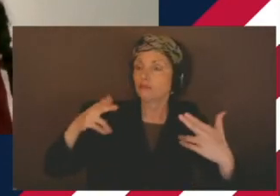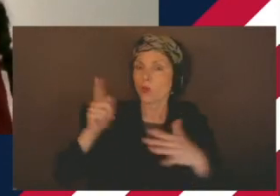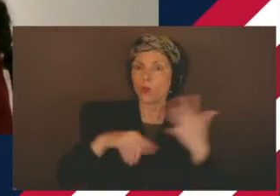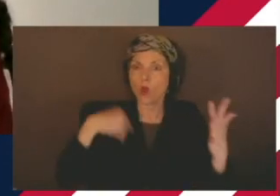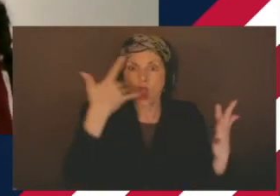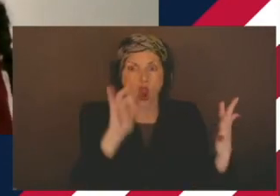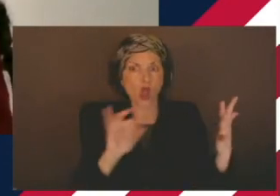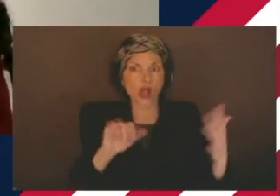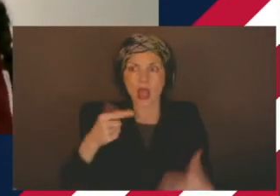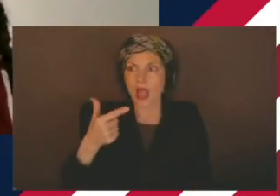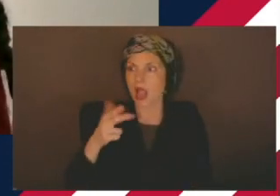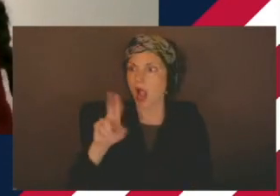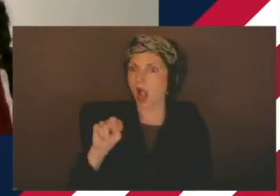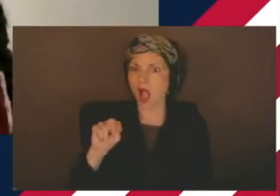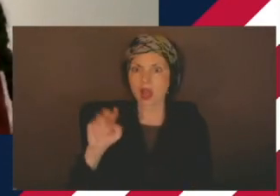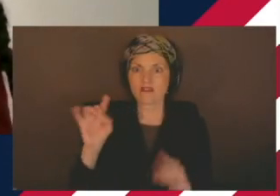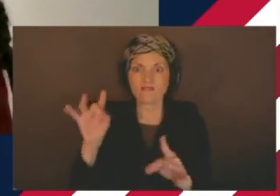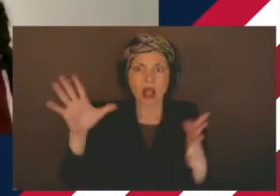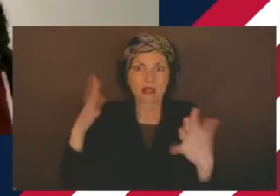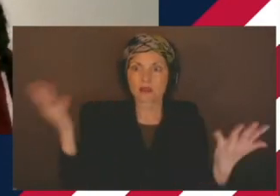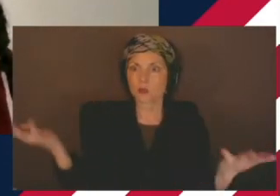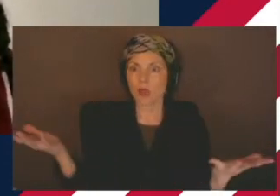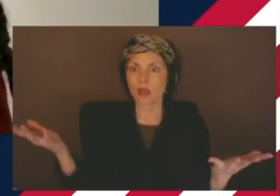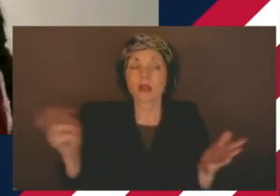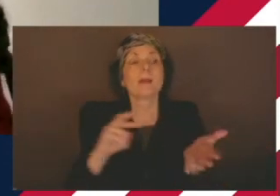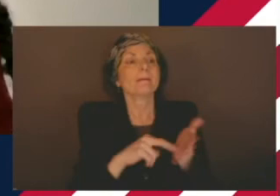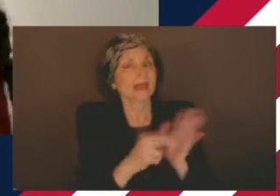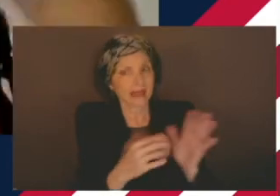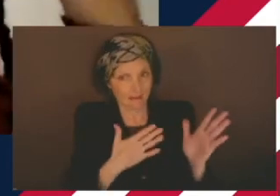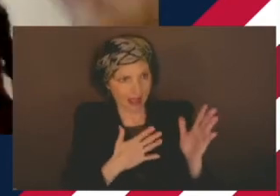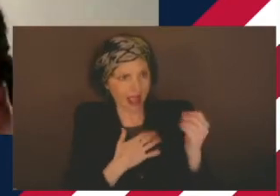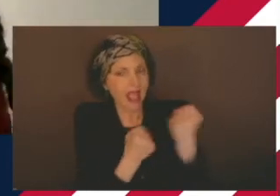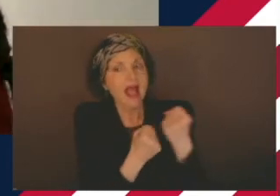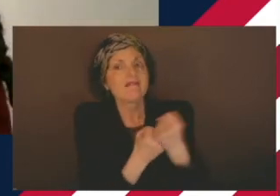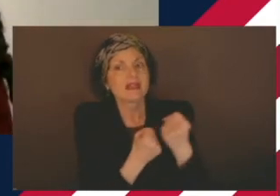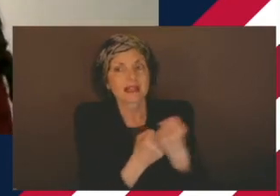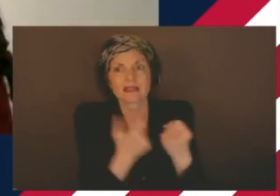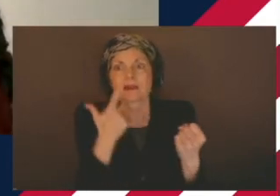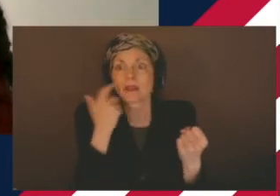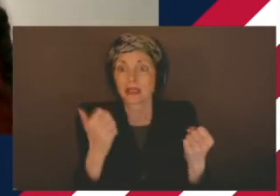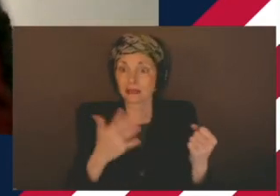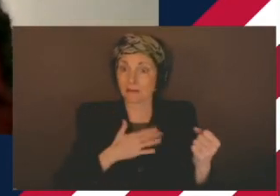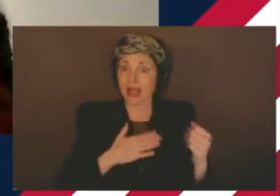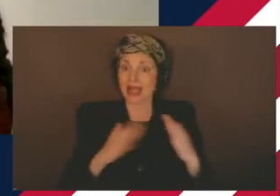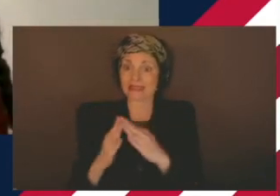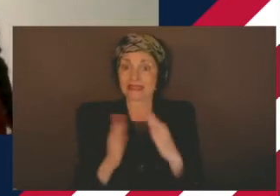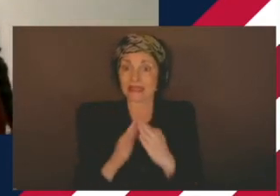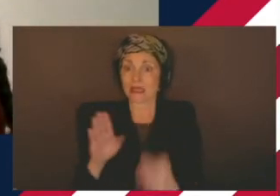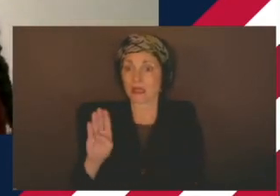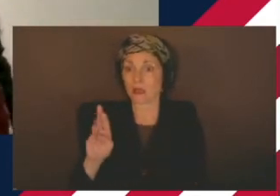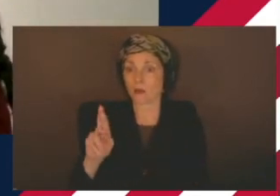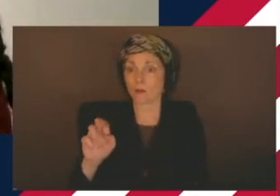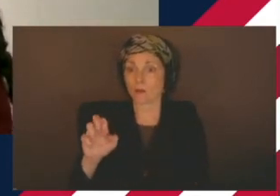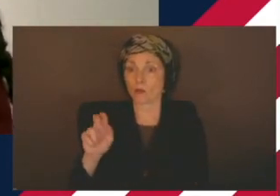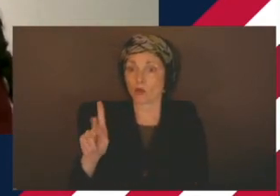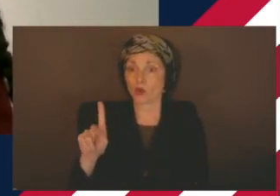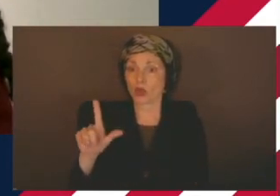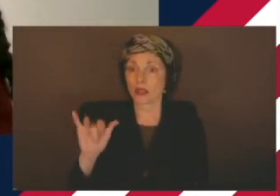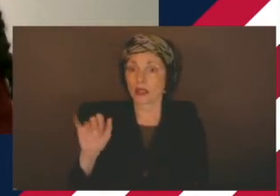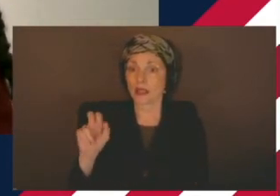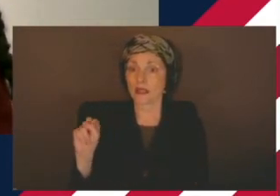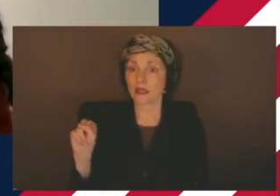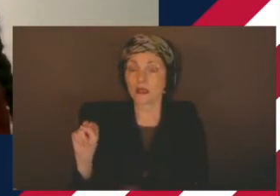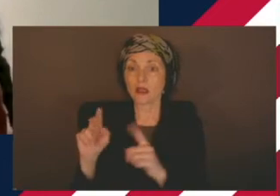advocacy stemmed from me being a representation of my city, Brooklyn, that I came from before going to Parkland,